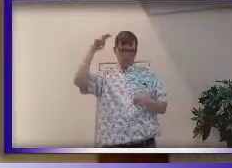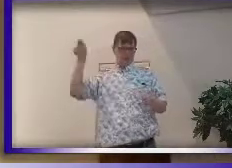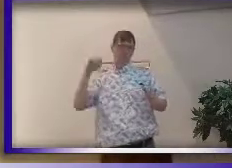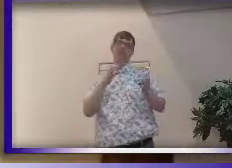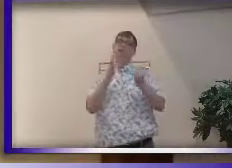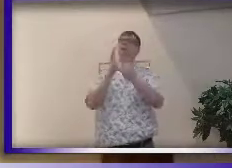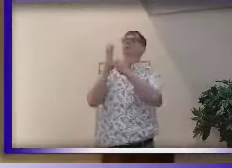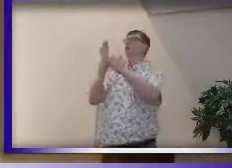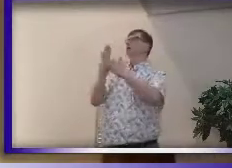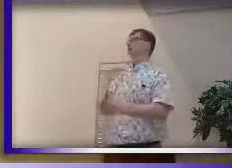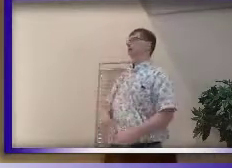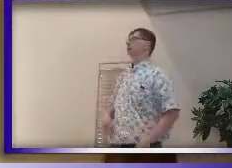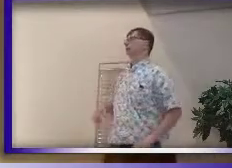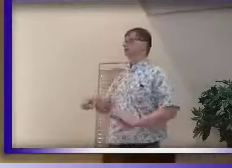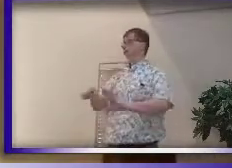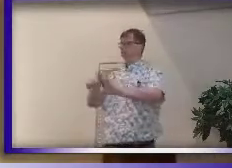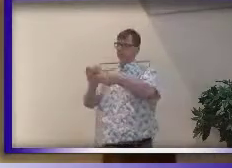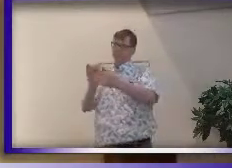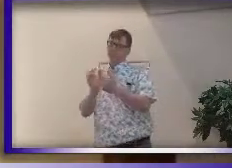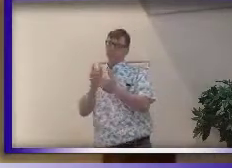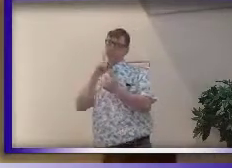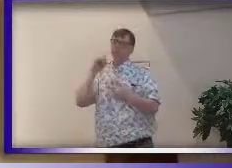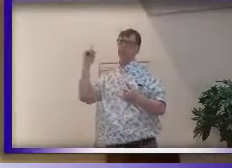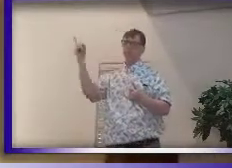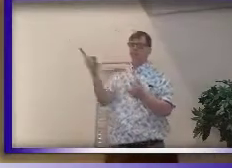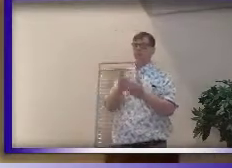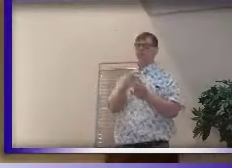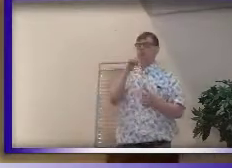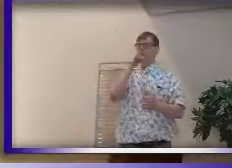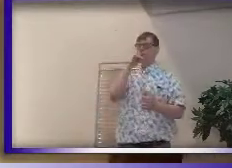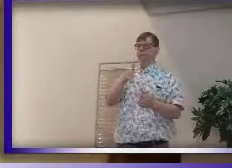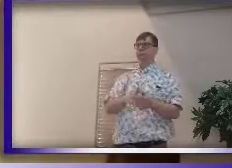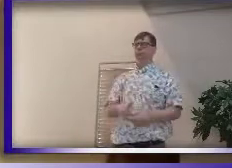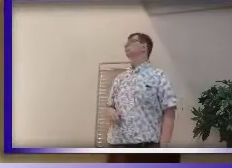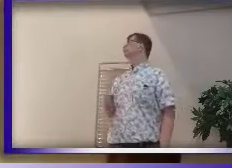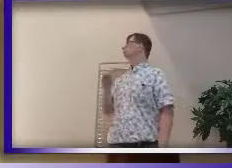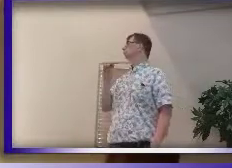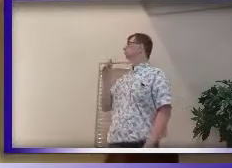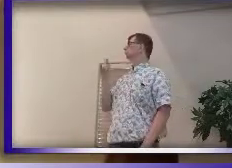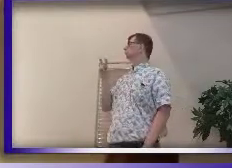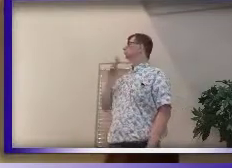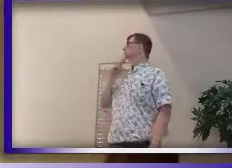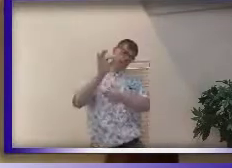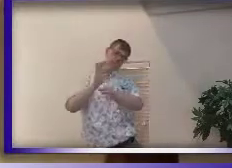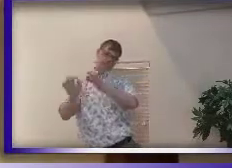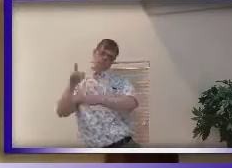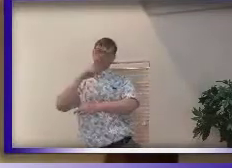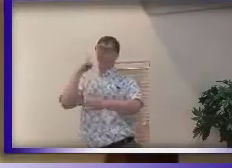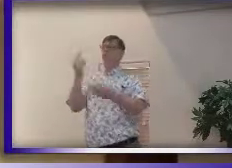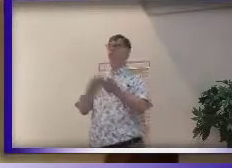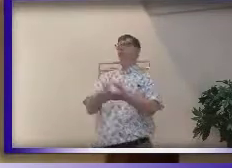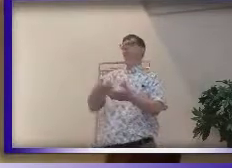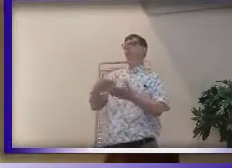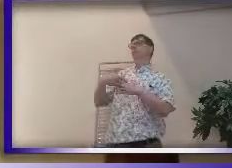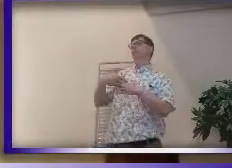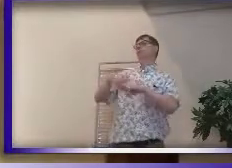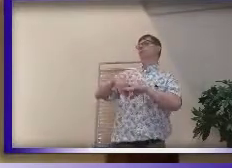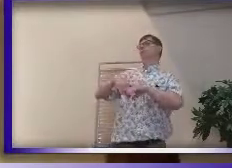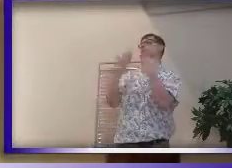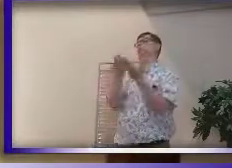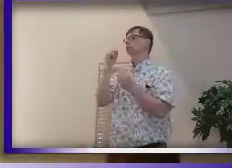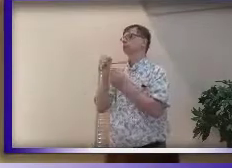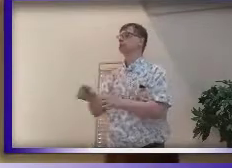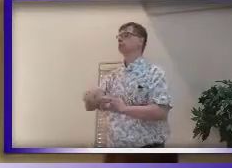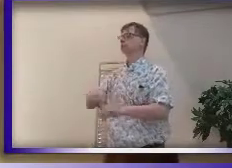So there's that. I also, I love sociology, so I like looking for patterns in history and in how society is